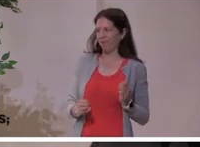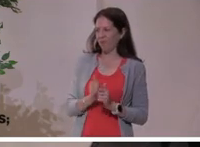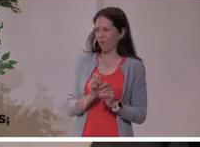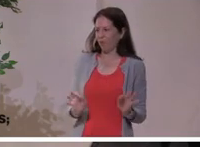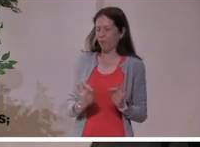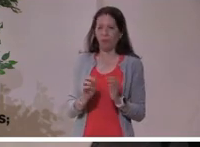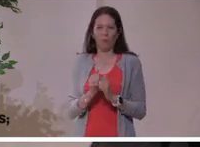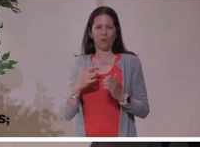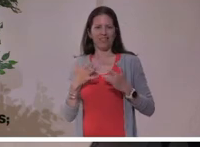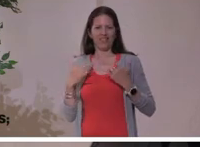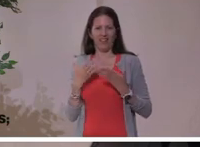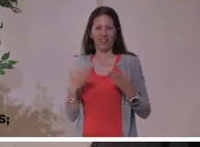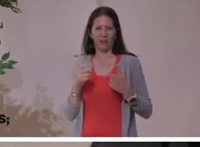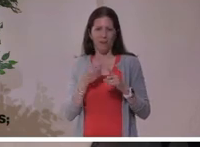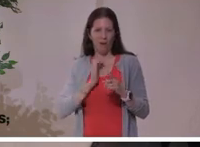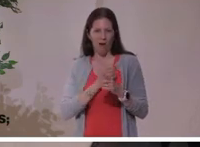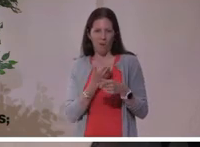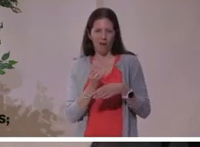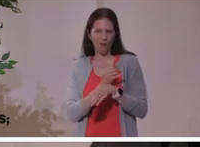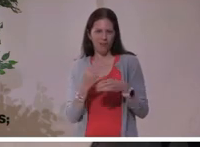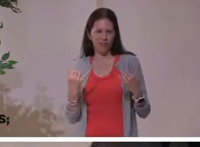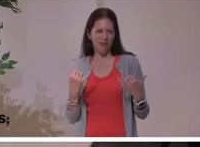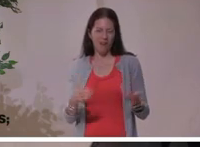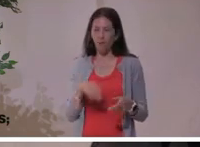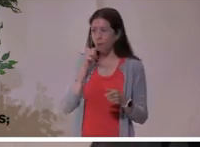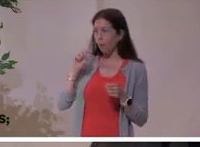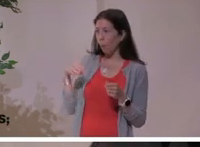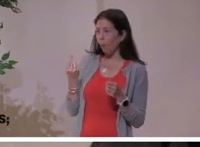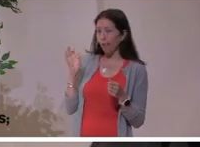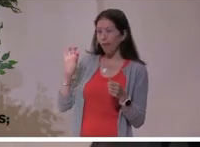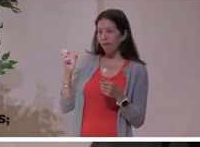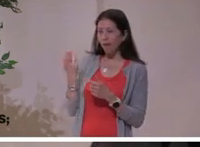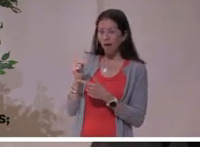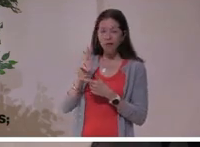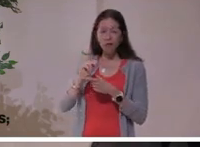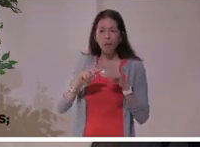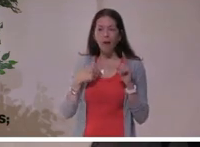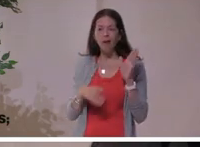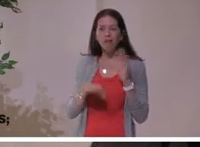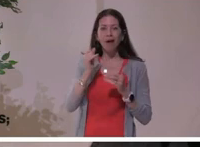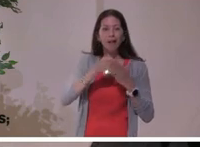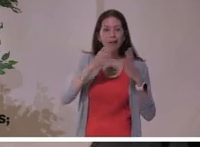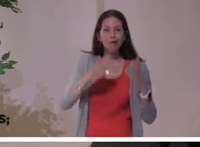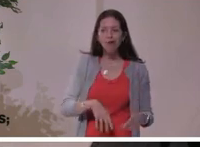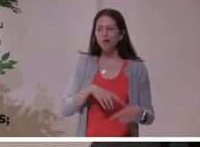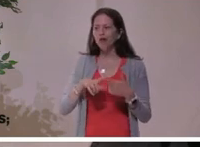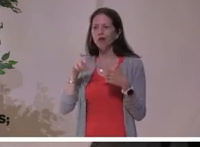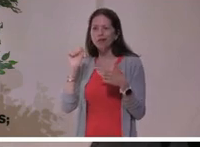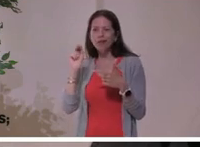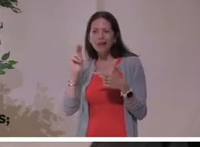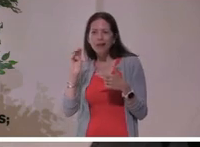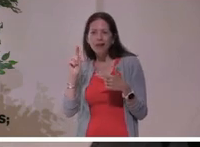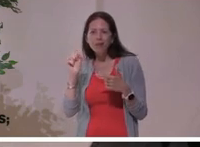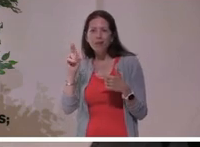exciting thing about our industry now, because it's not just the fashion that I'm finding. I'm finding illustrators. I'm finding animators. I'm